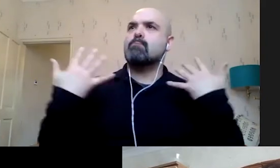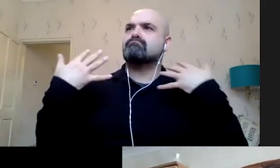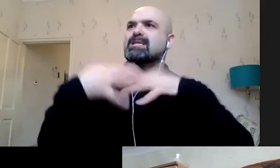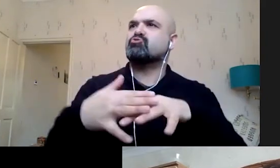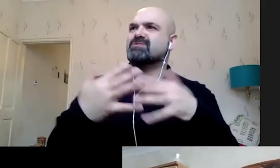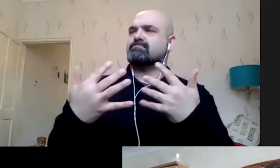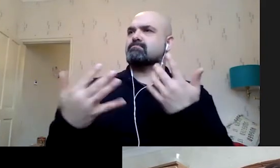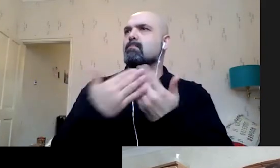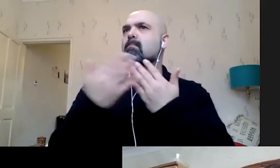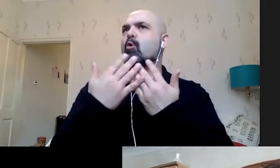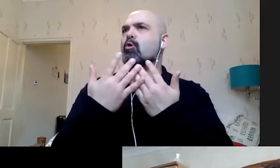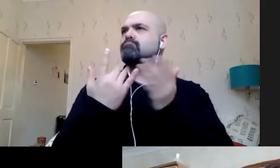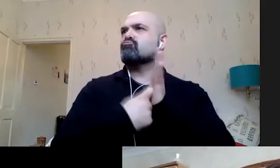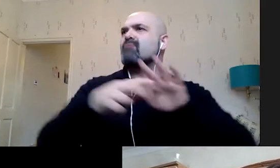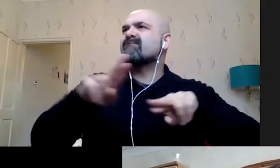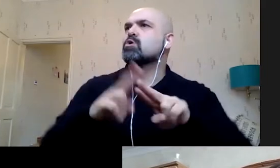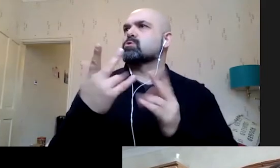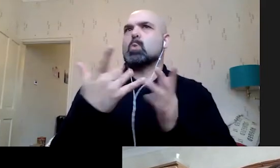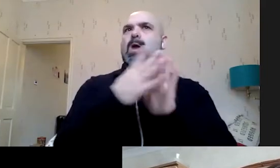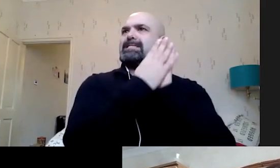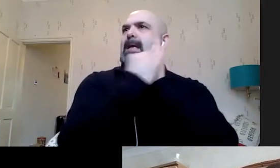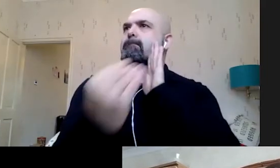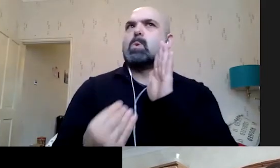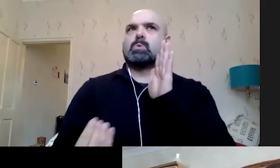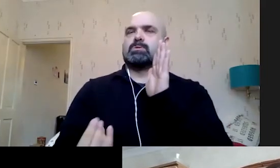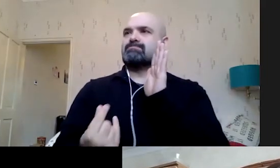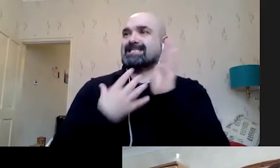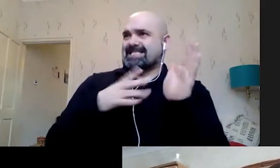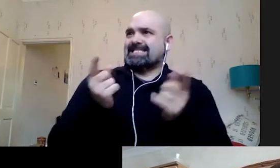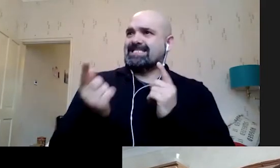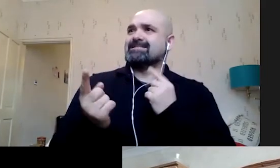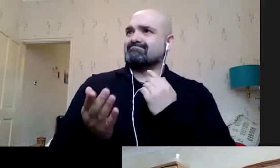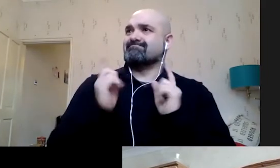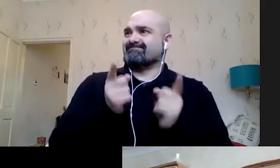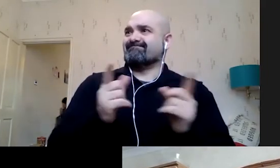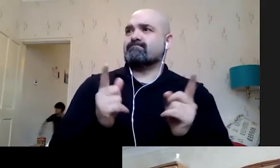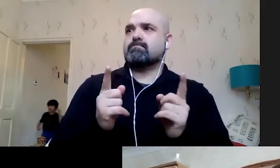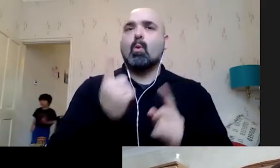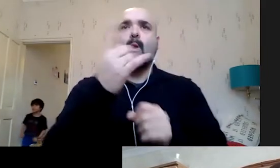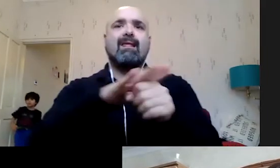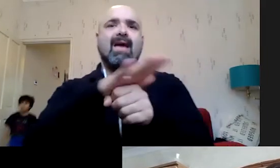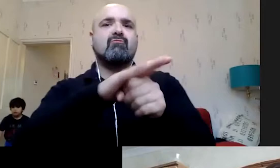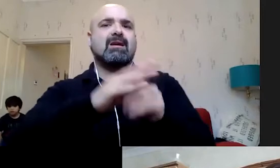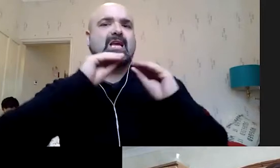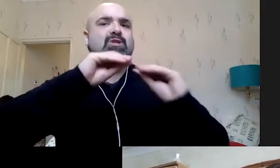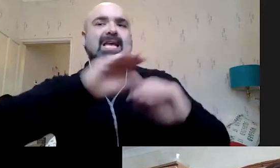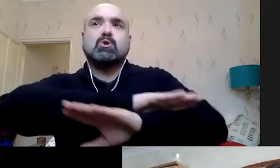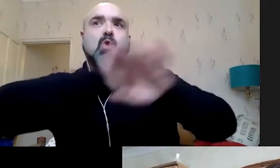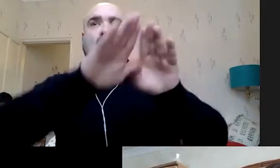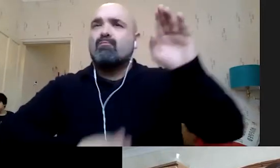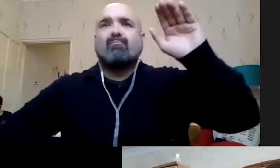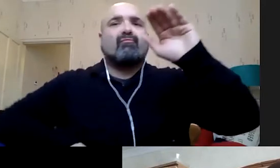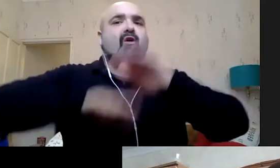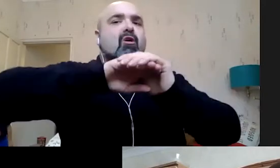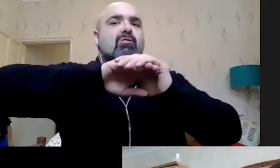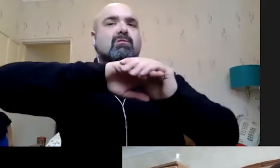more reference examples, not just perhaps in one area of education, but right across all